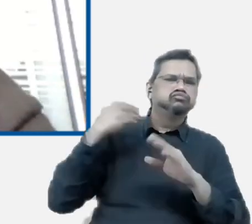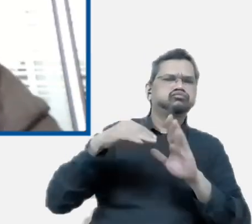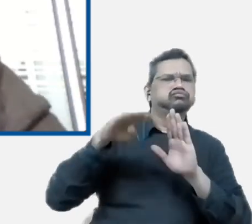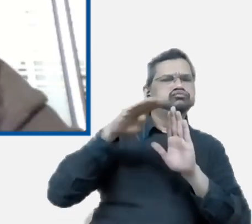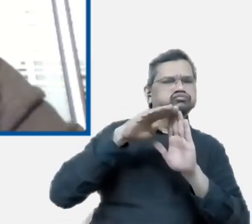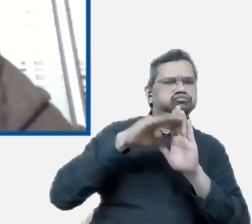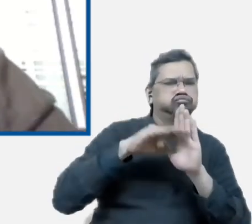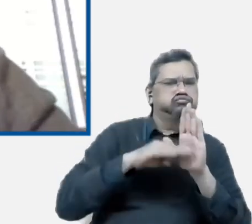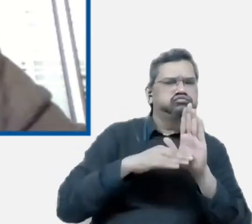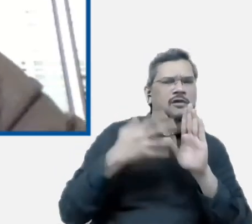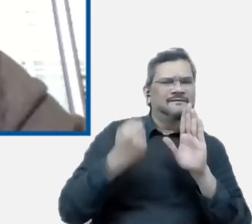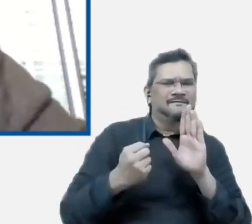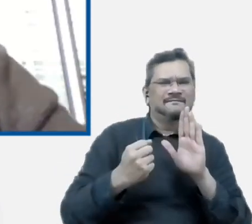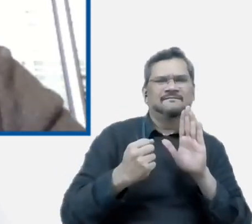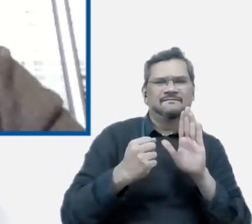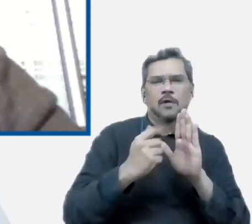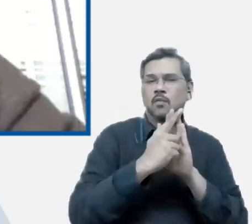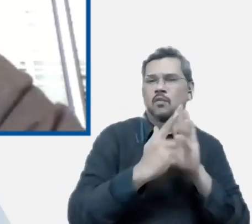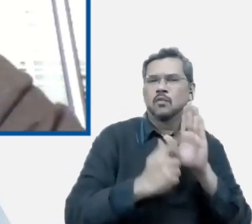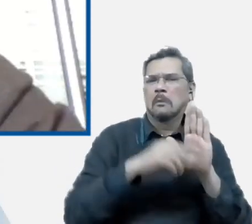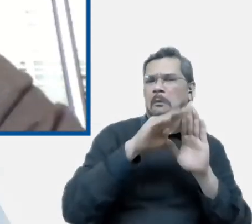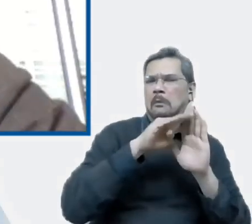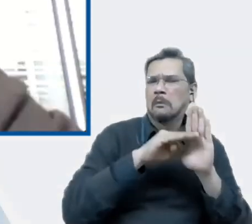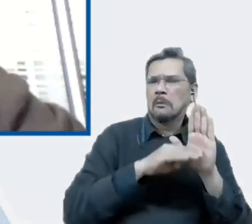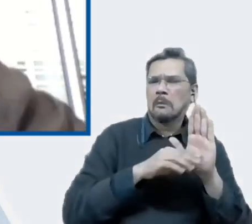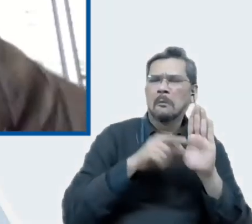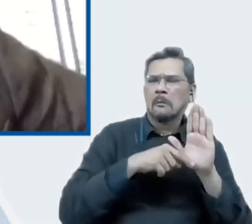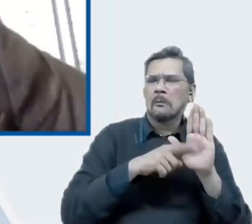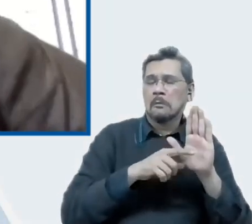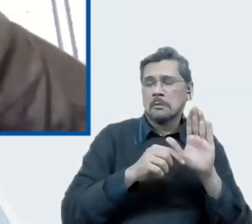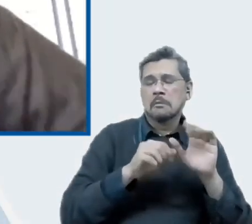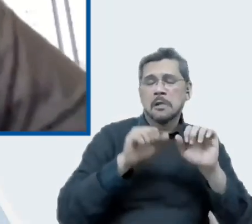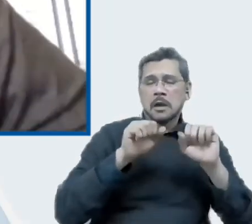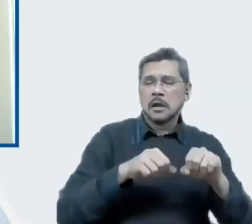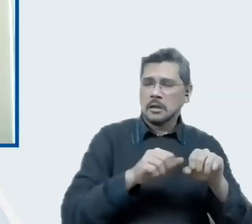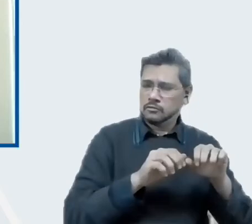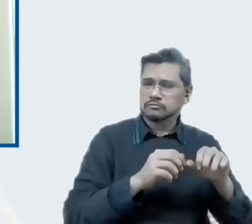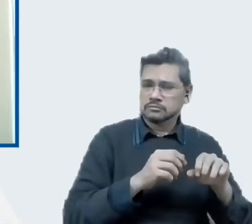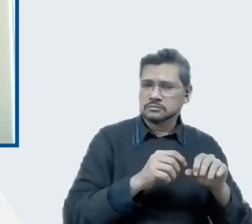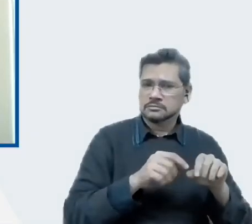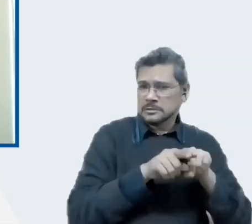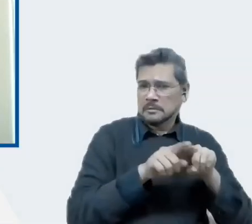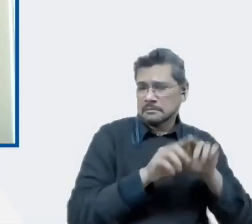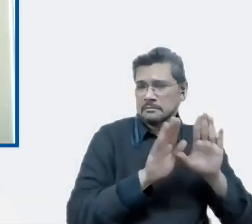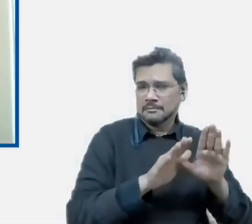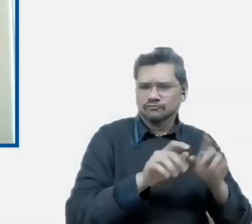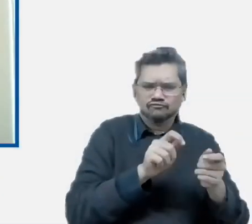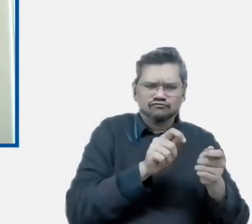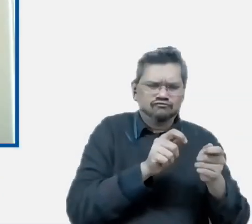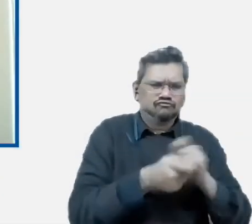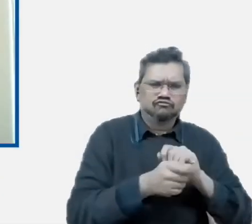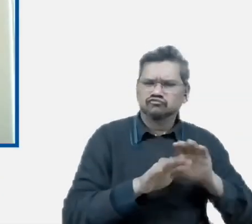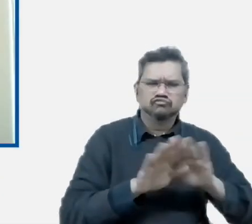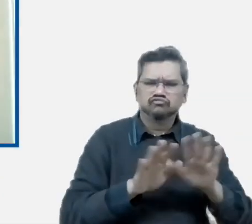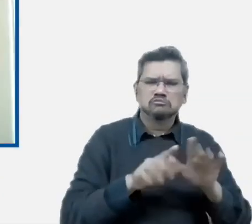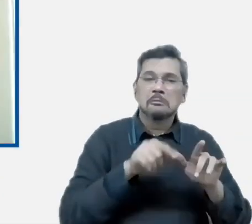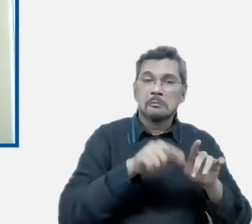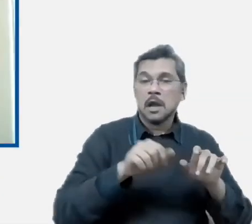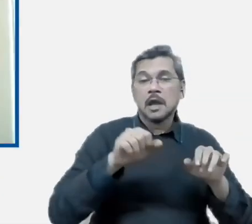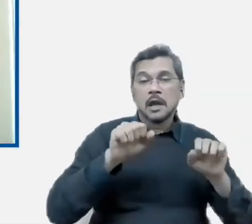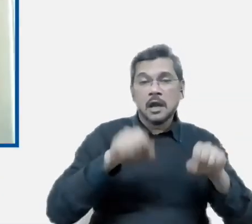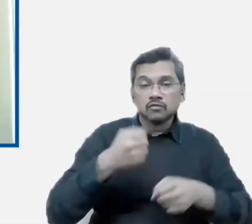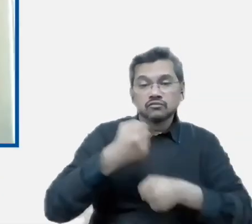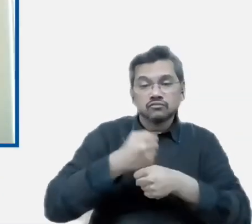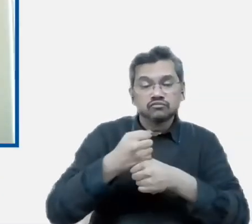can allude to those mechanisms. Thank you very much. Thank you very much. So, ladies and gentlemen, time is not on